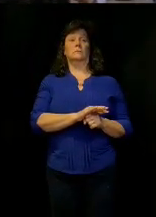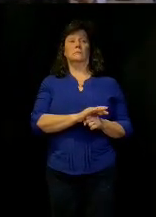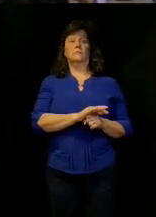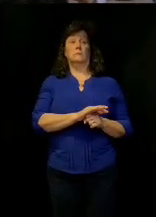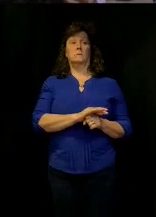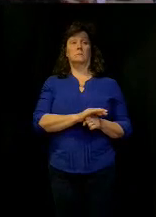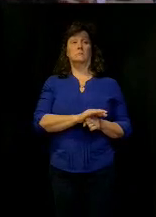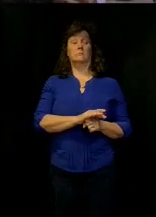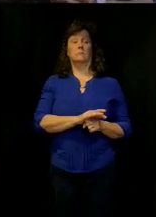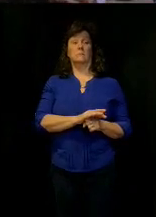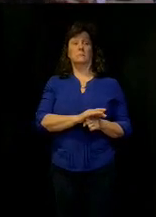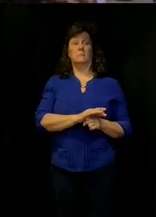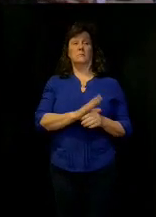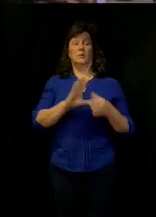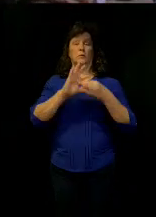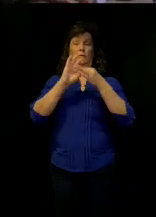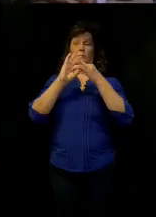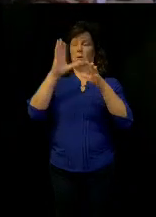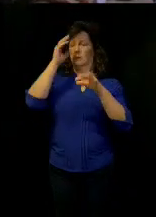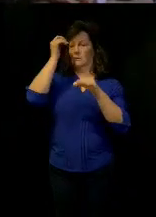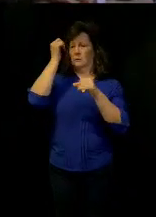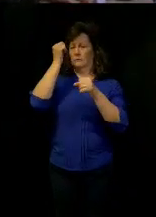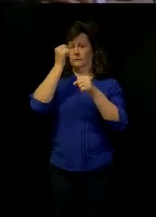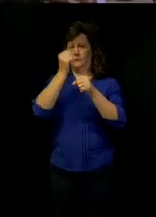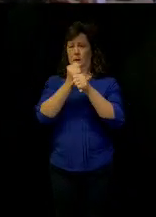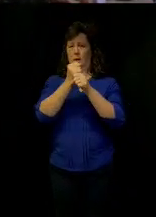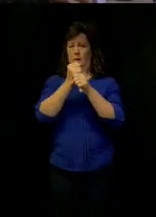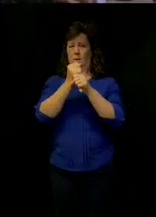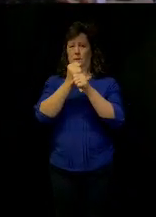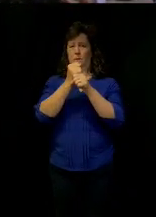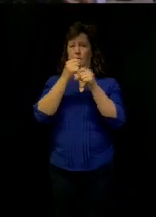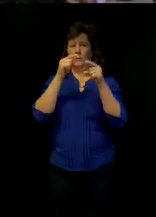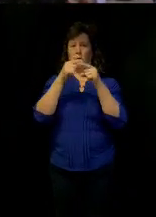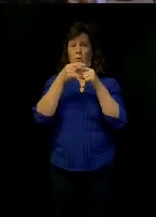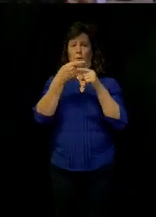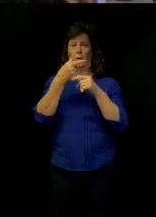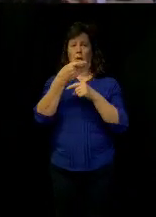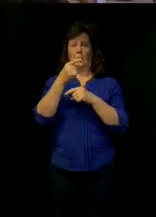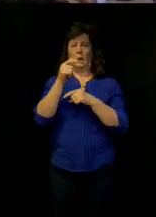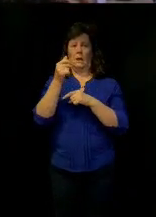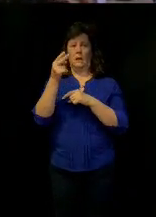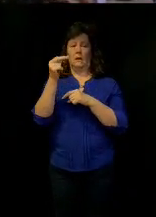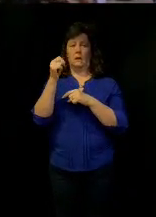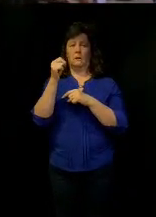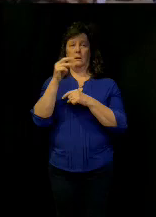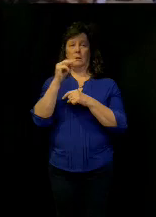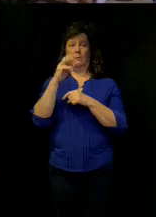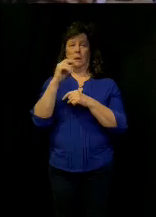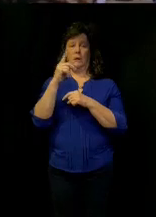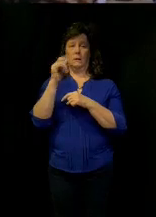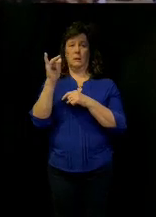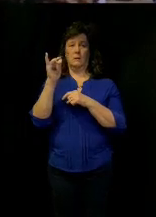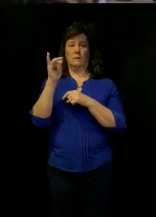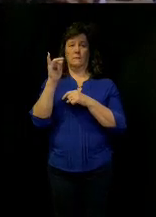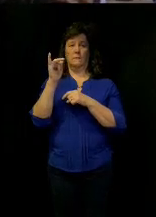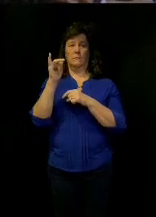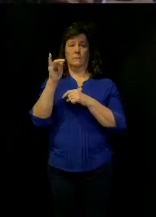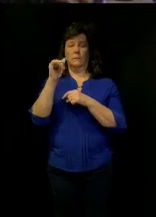I want you guys just to release your faith this way today for this couple. So, Father, in the name of Jesus,